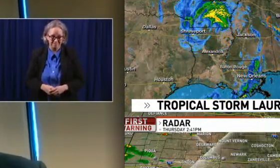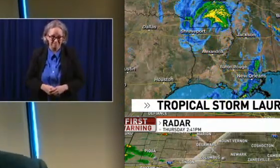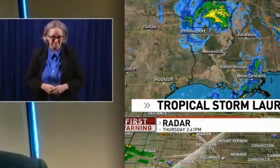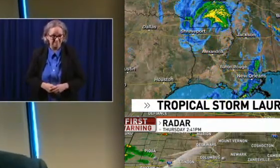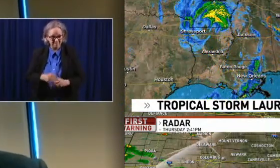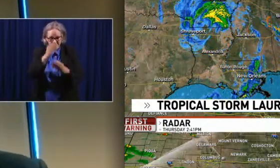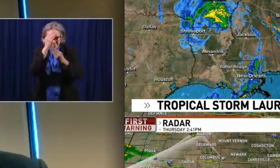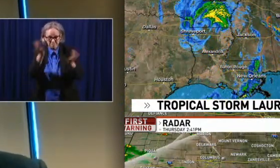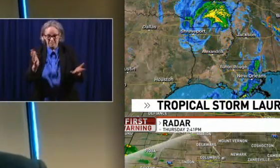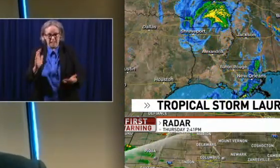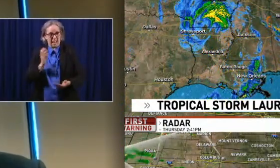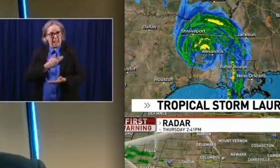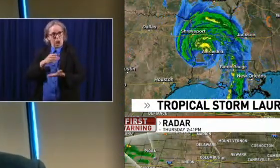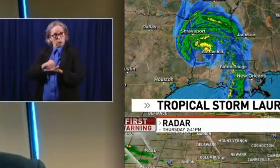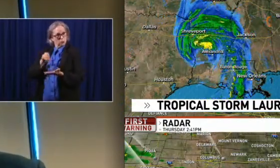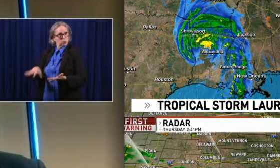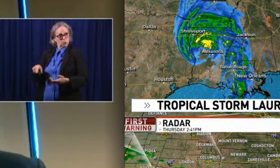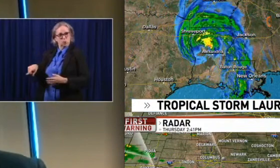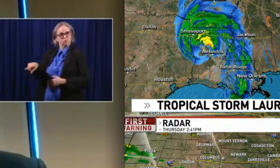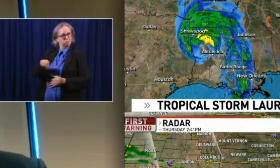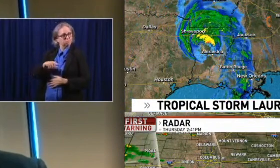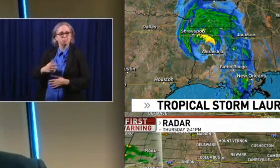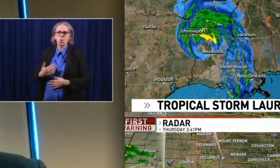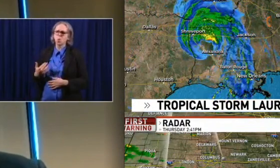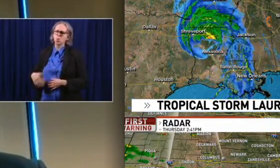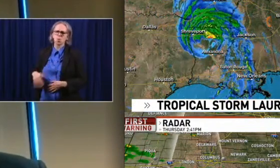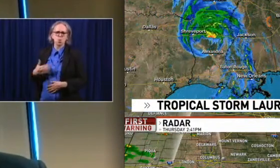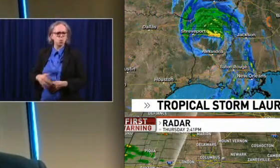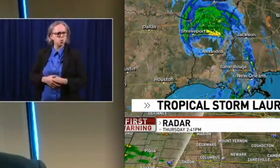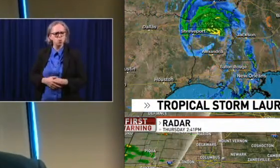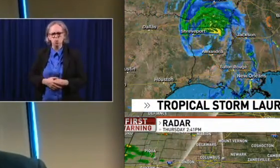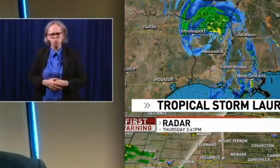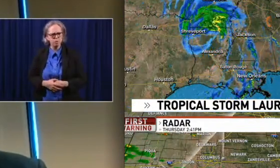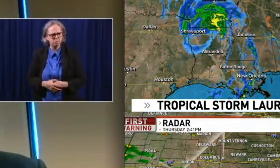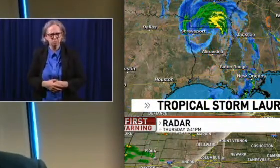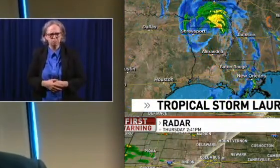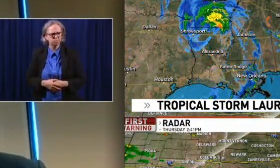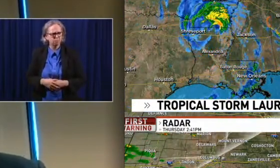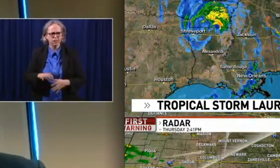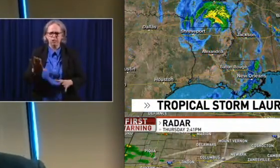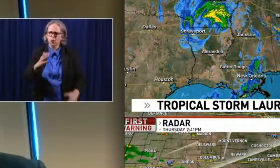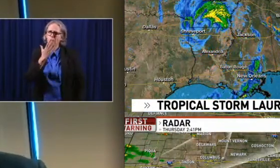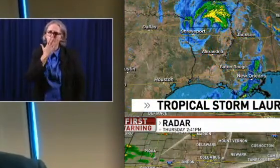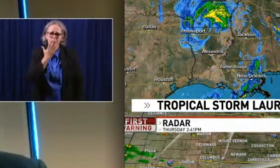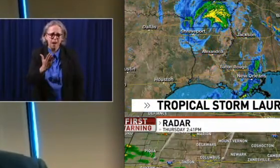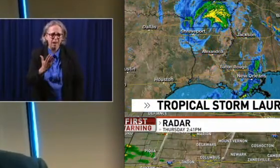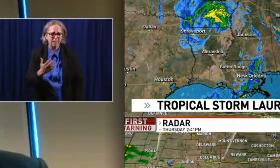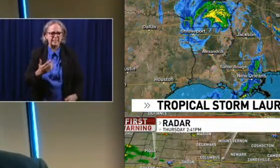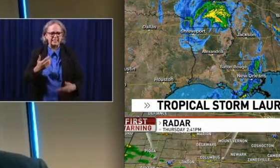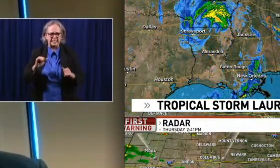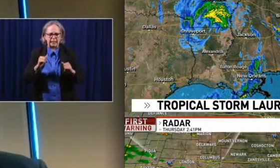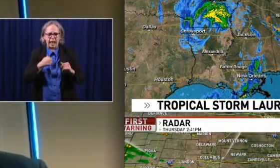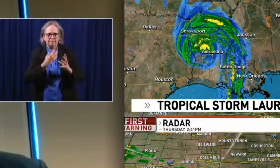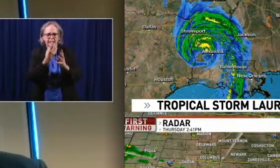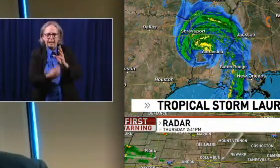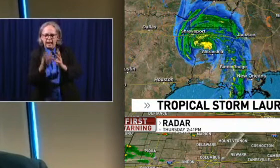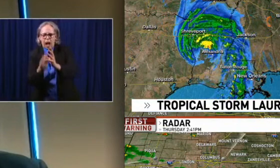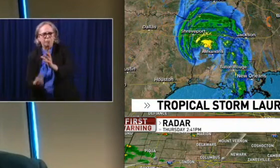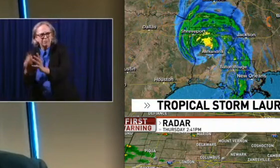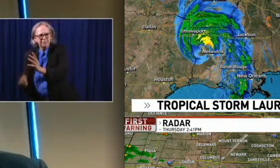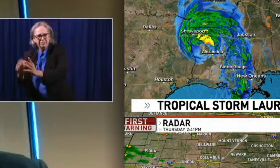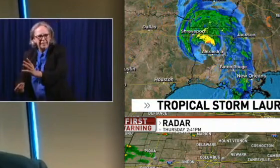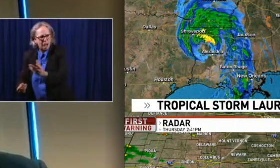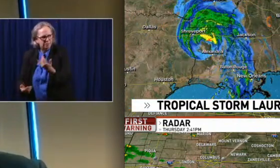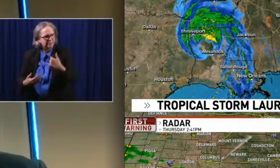really responding to our efforts, we still have gaps that need to be filled in terms of